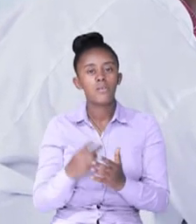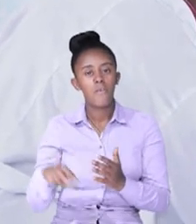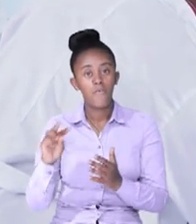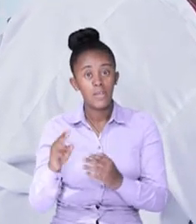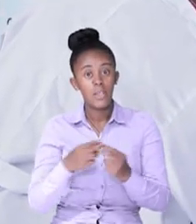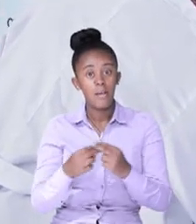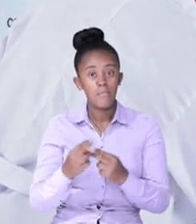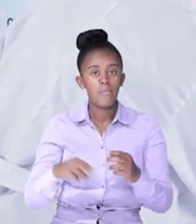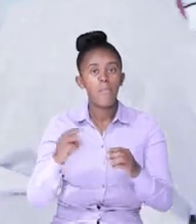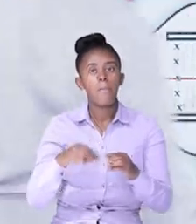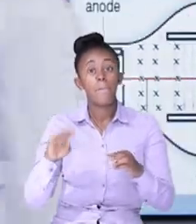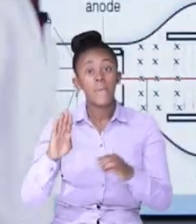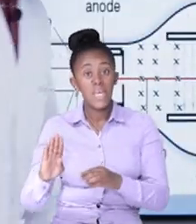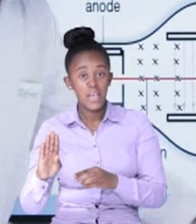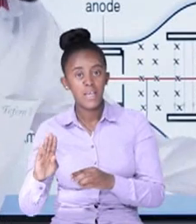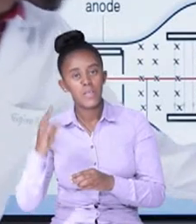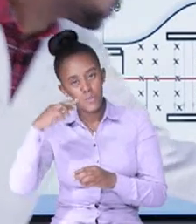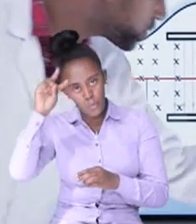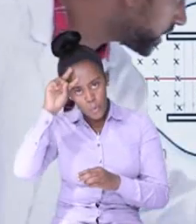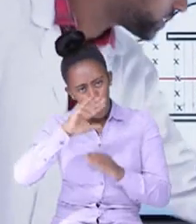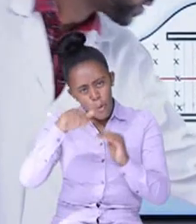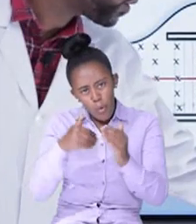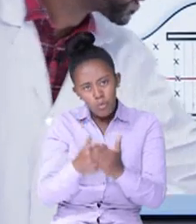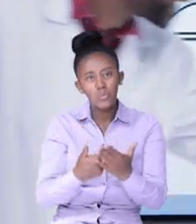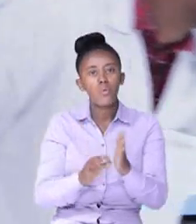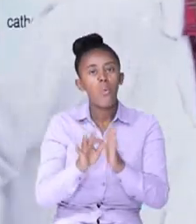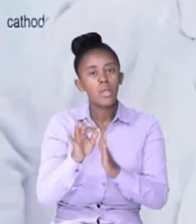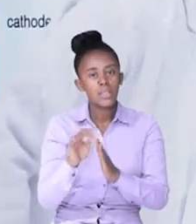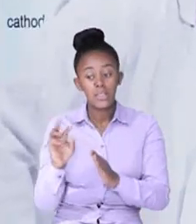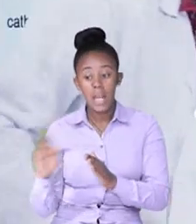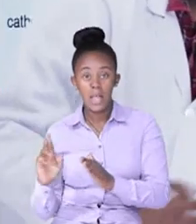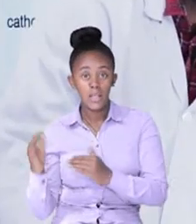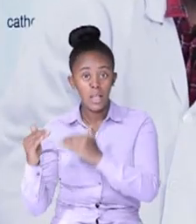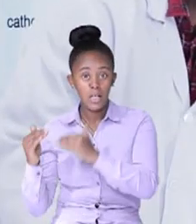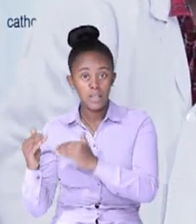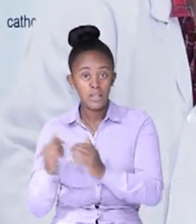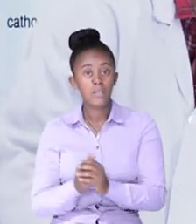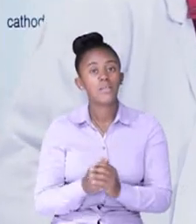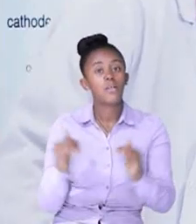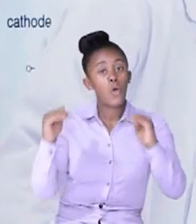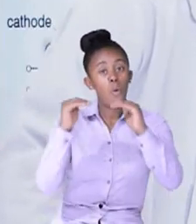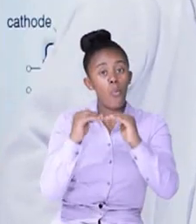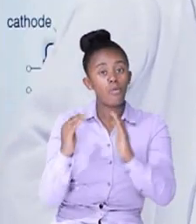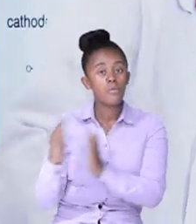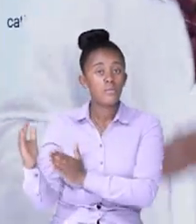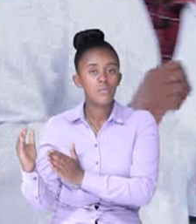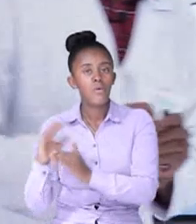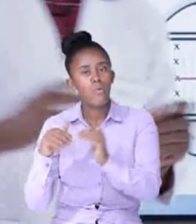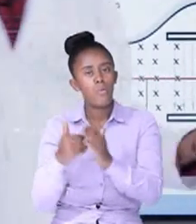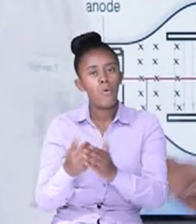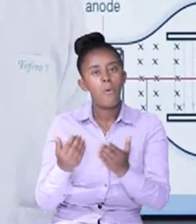V times the magnetic field B squared. All those quantities on the right side of the equal sign are